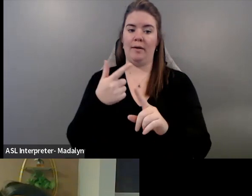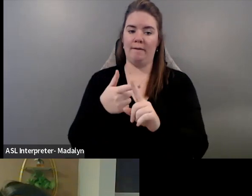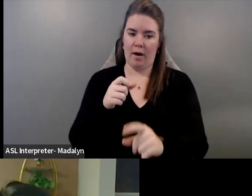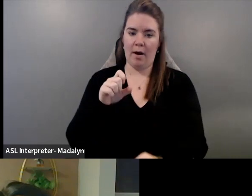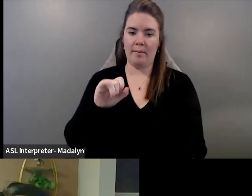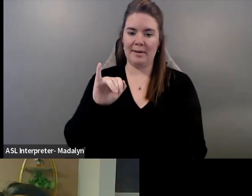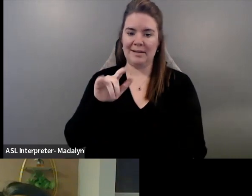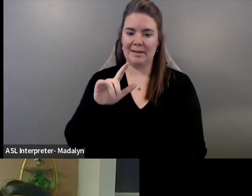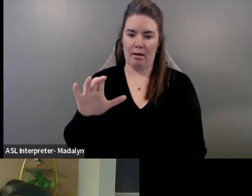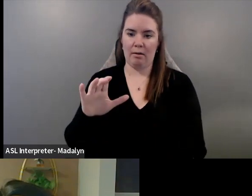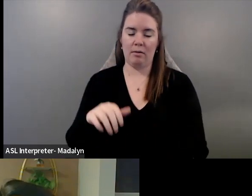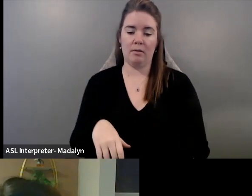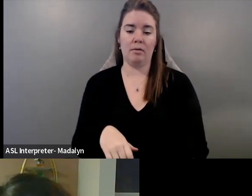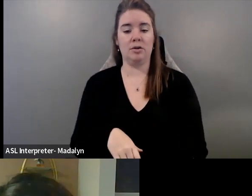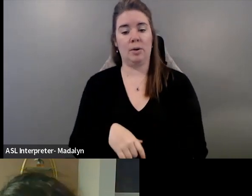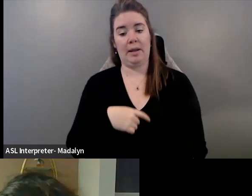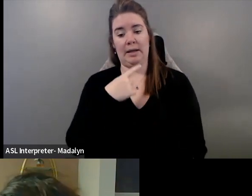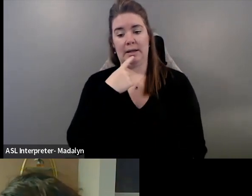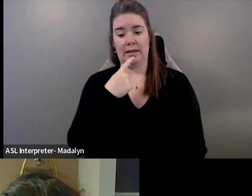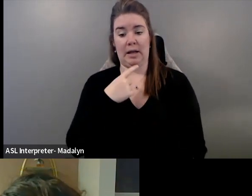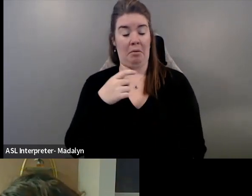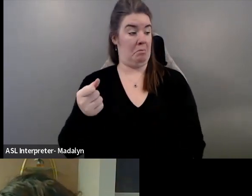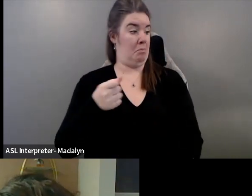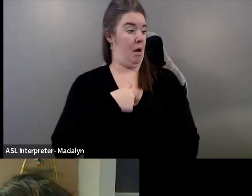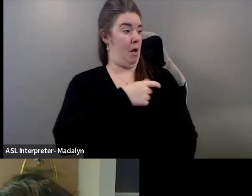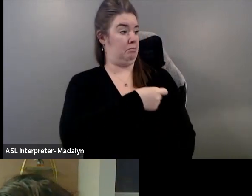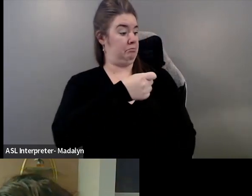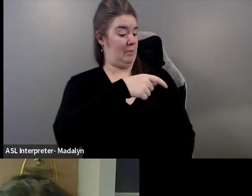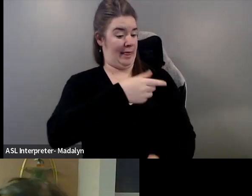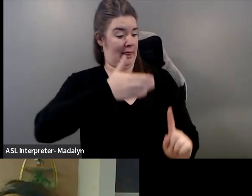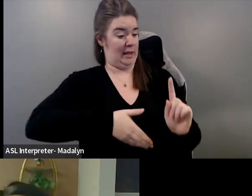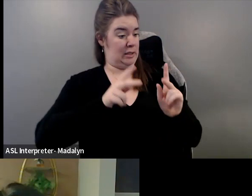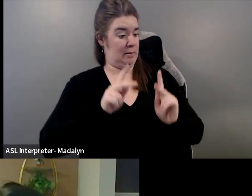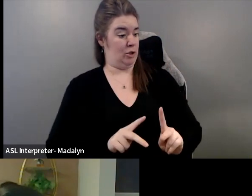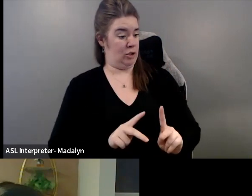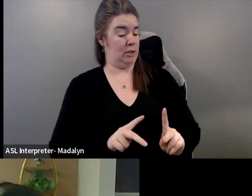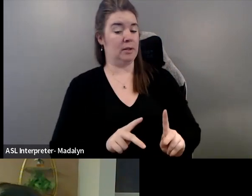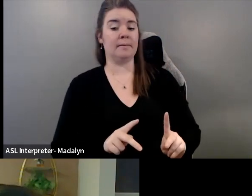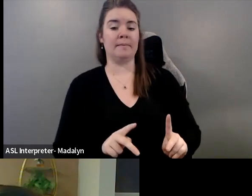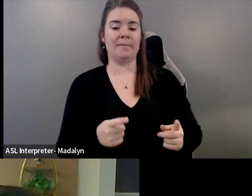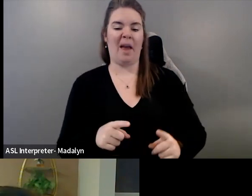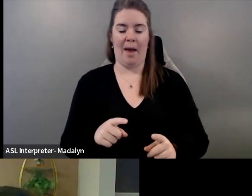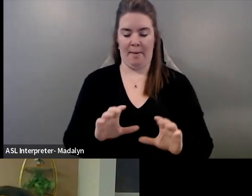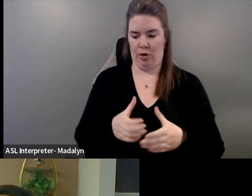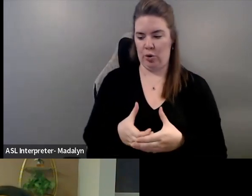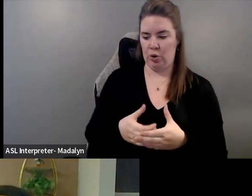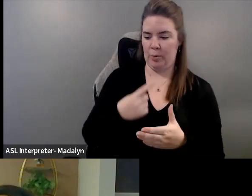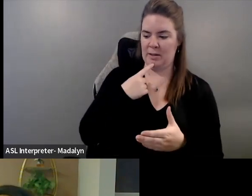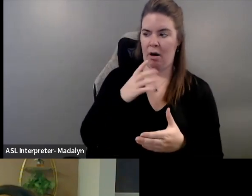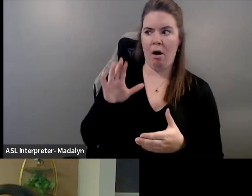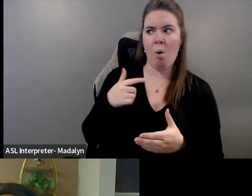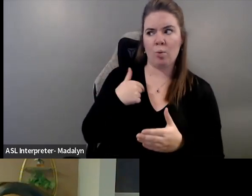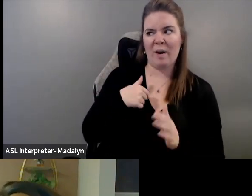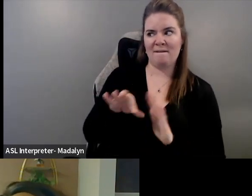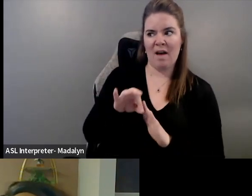So even though they're saying, hey, this is a person, I'm going to appoint them to the SILC, the SILC gets to say, hey, we found someone. We think this